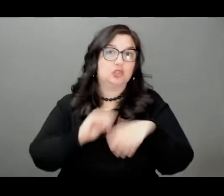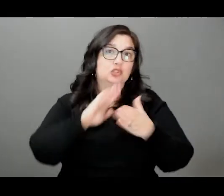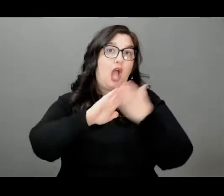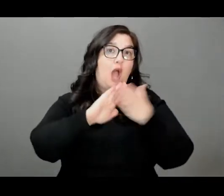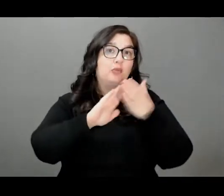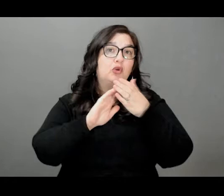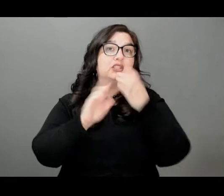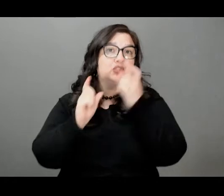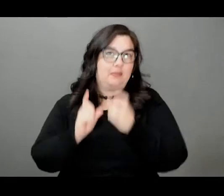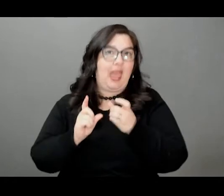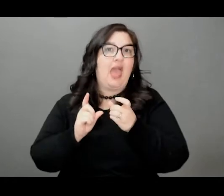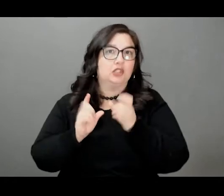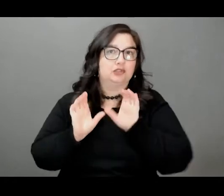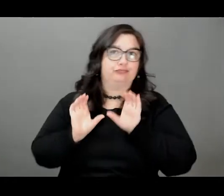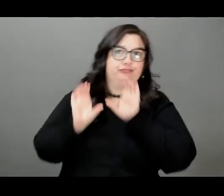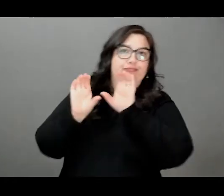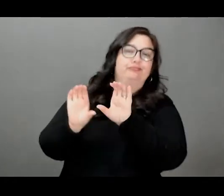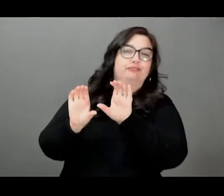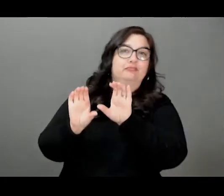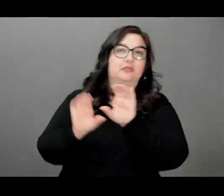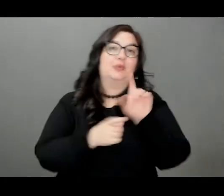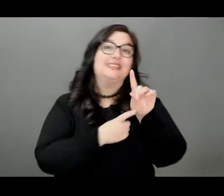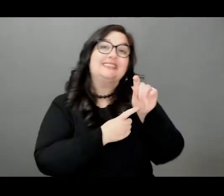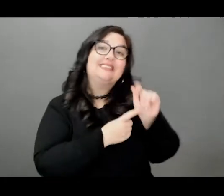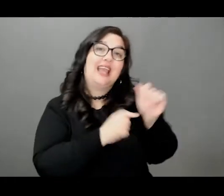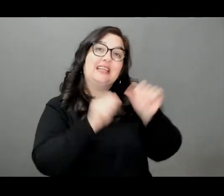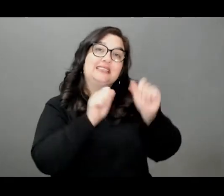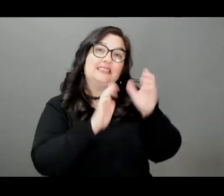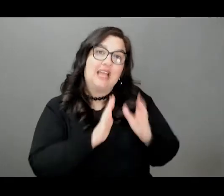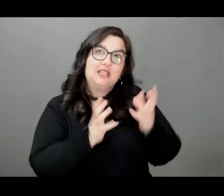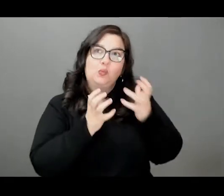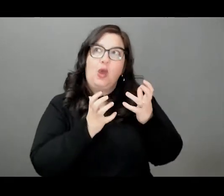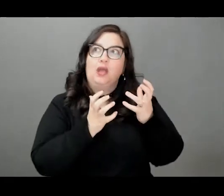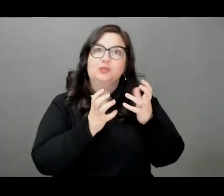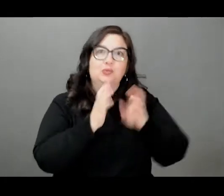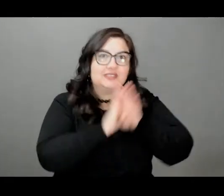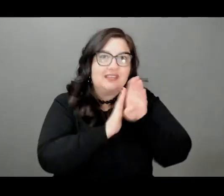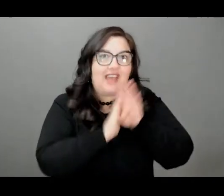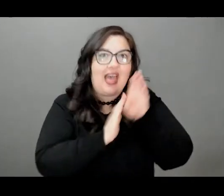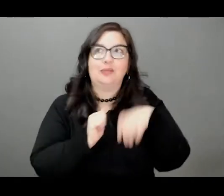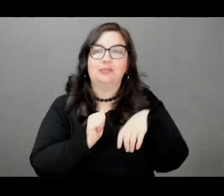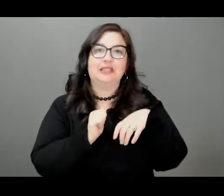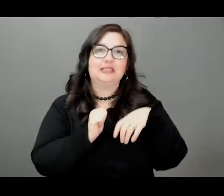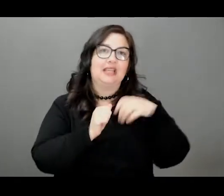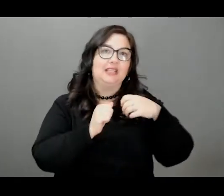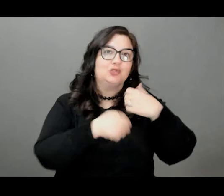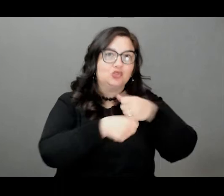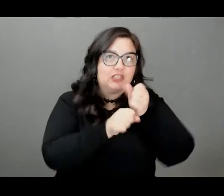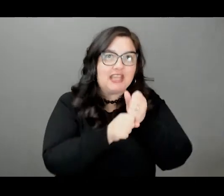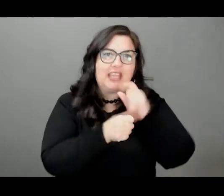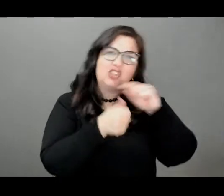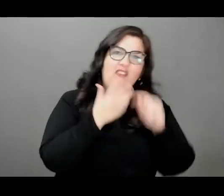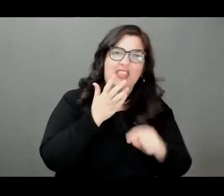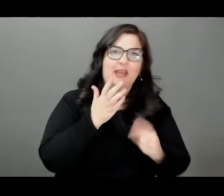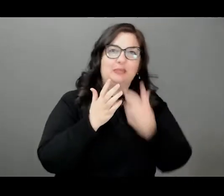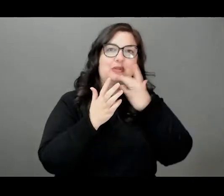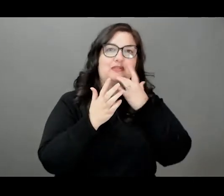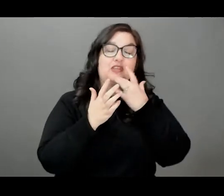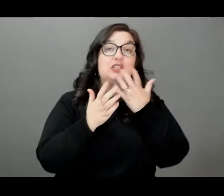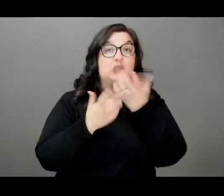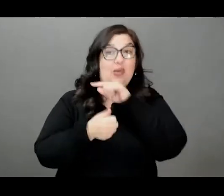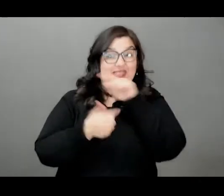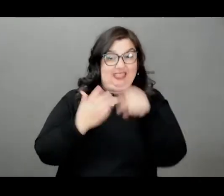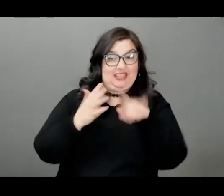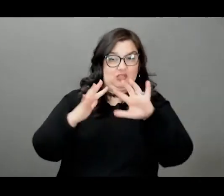which consists of data operations managers and program managers, so that the data scientists can spend more time on other ML activities, including machine learning